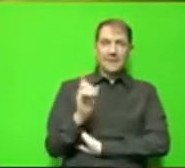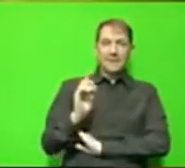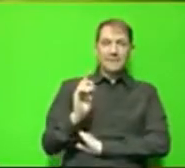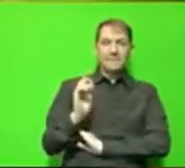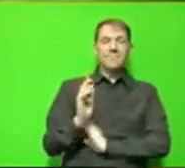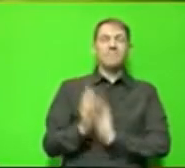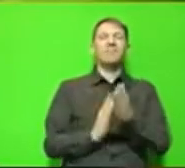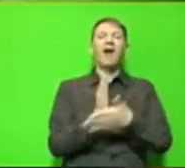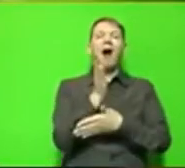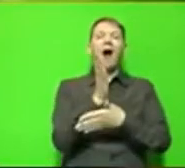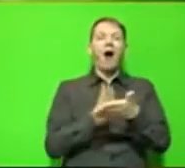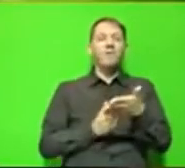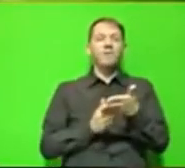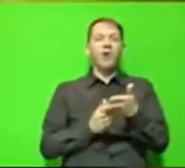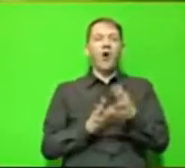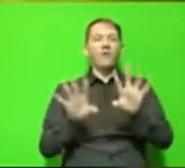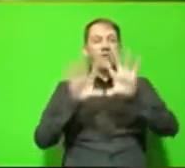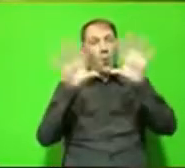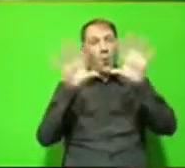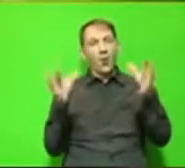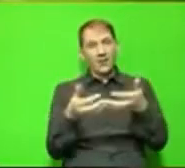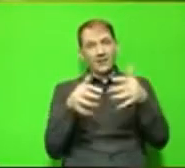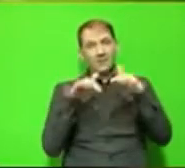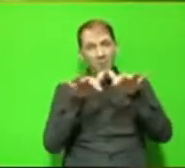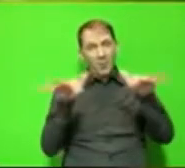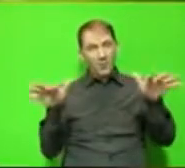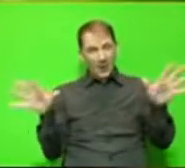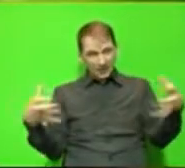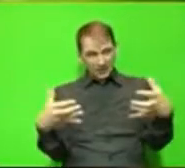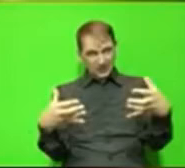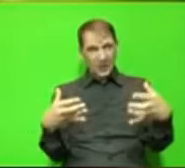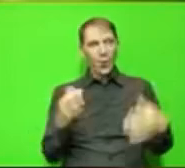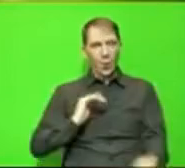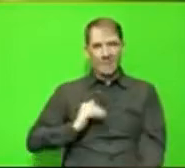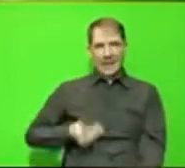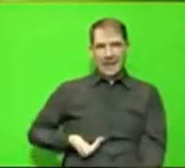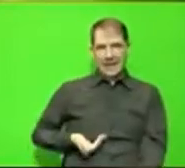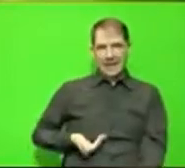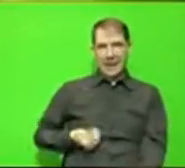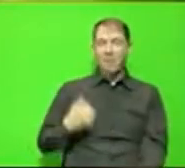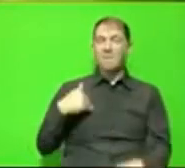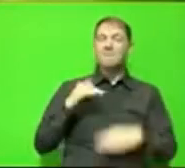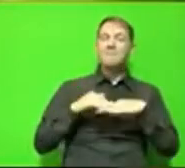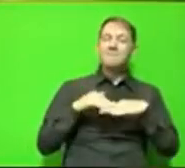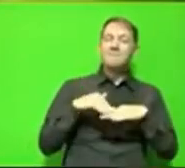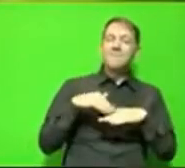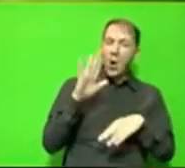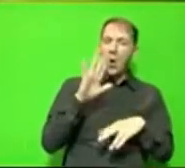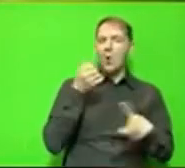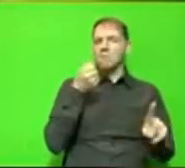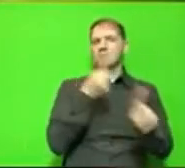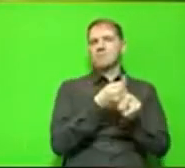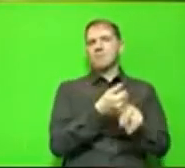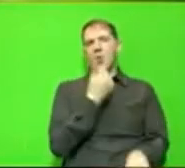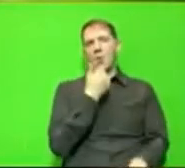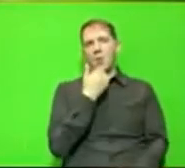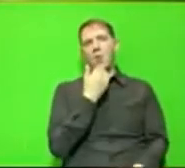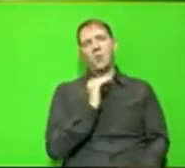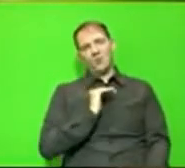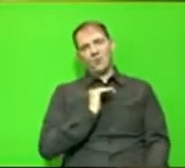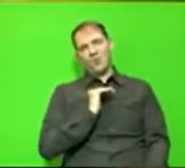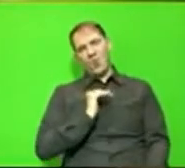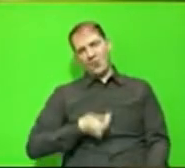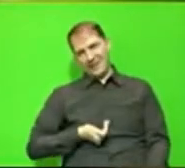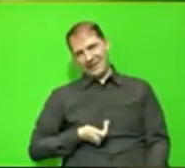humanity remain held back, disproportionately affected by poverty, inequality, conflict,